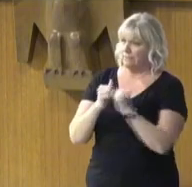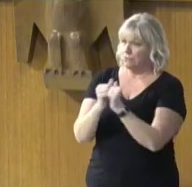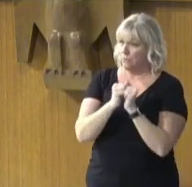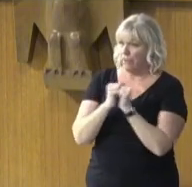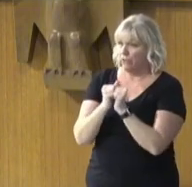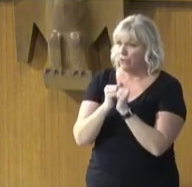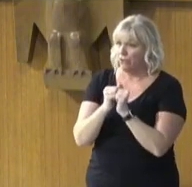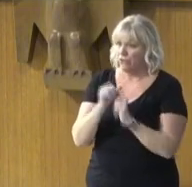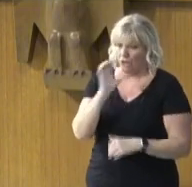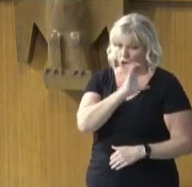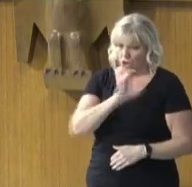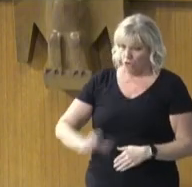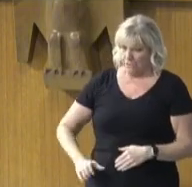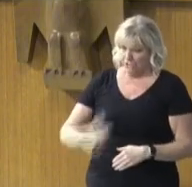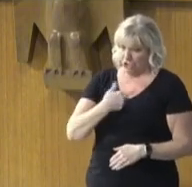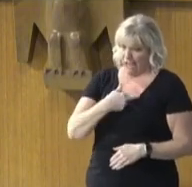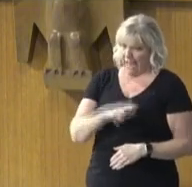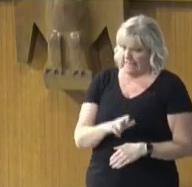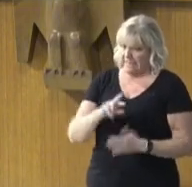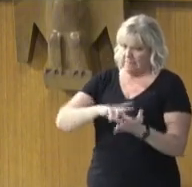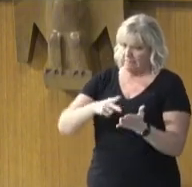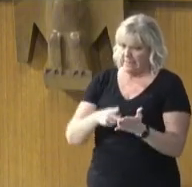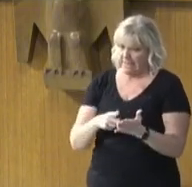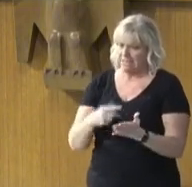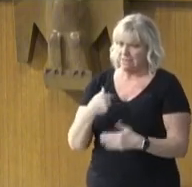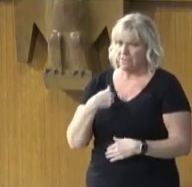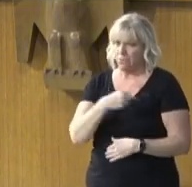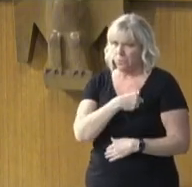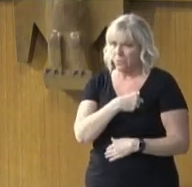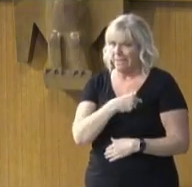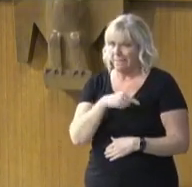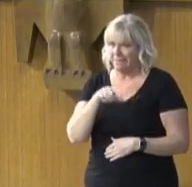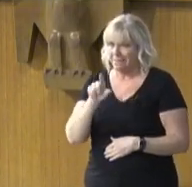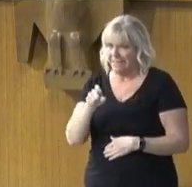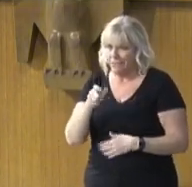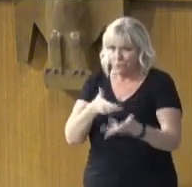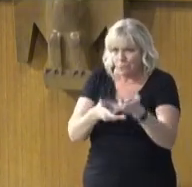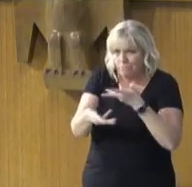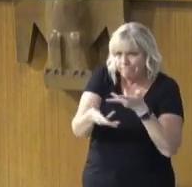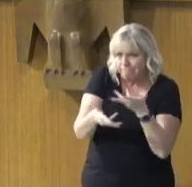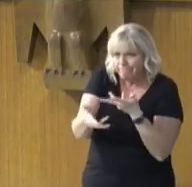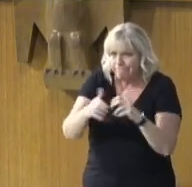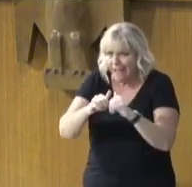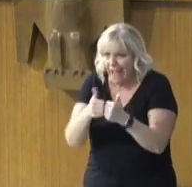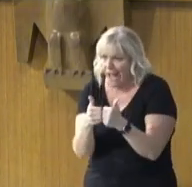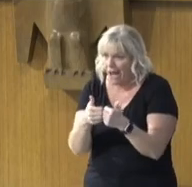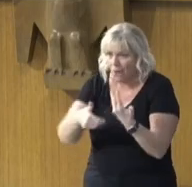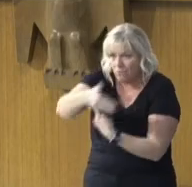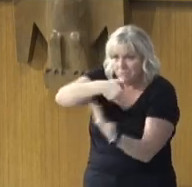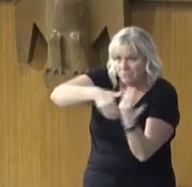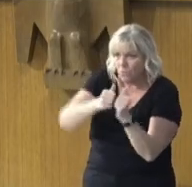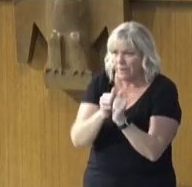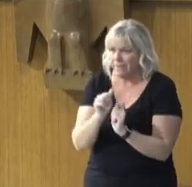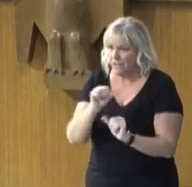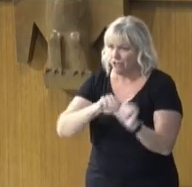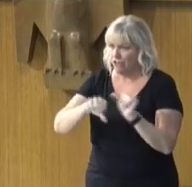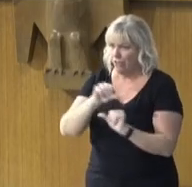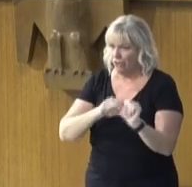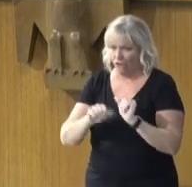is lived in how we engage with one another. It's all about how we live with our neighbors.